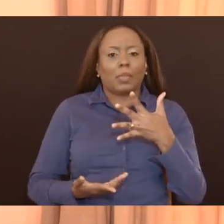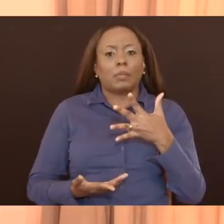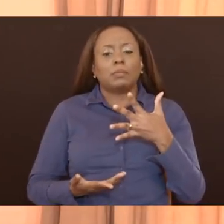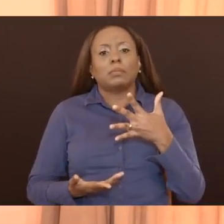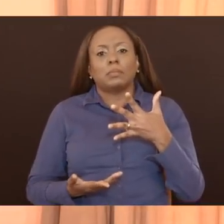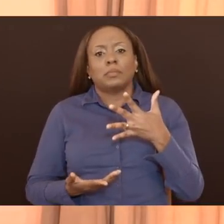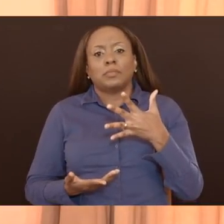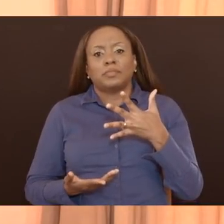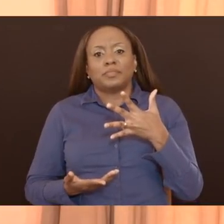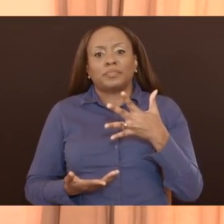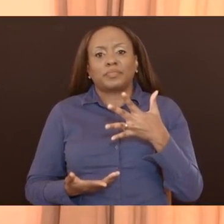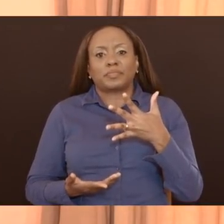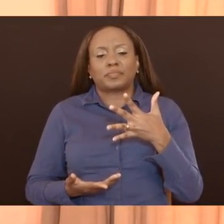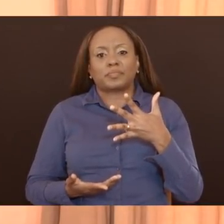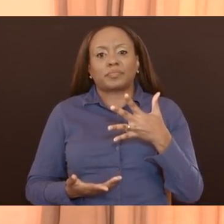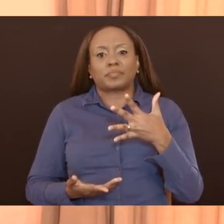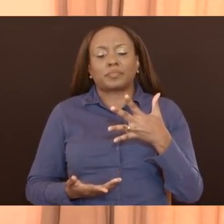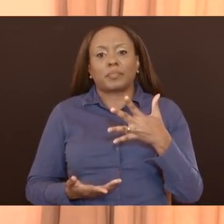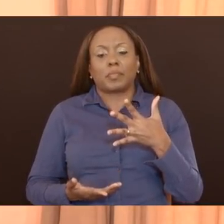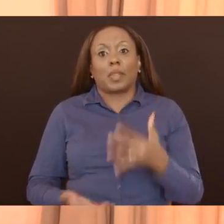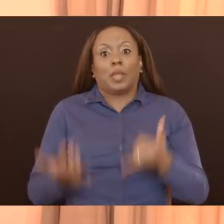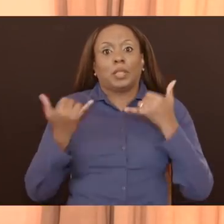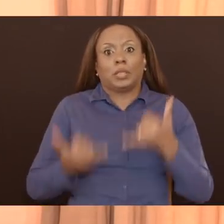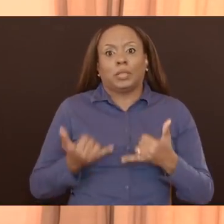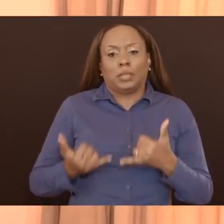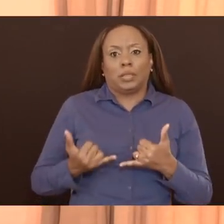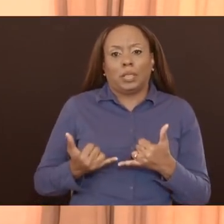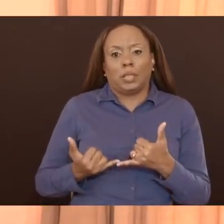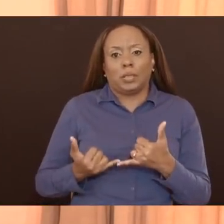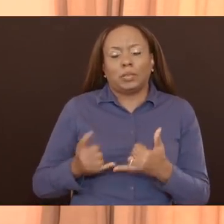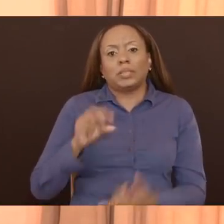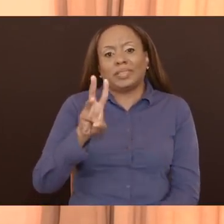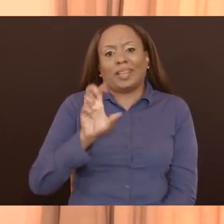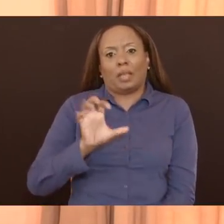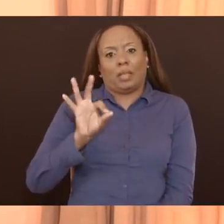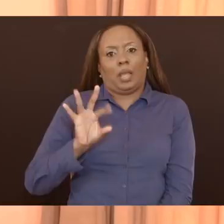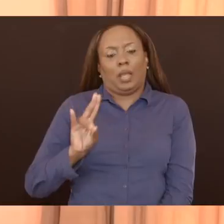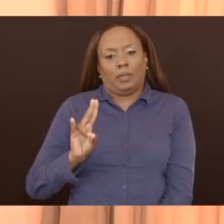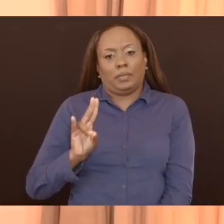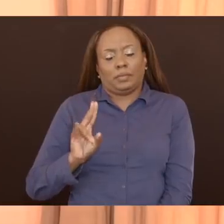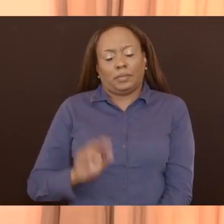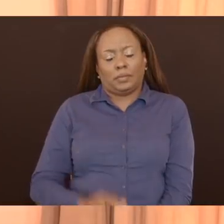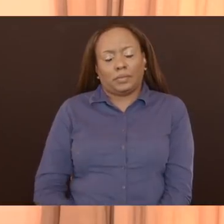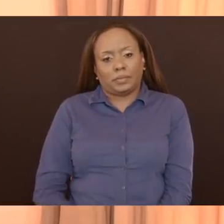So this is where we are at this point in time. We are